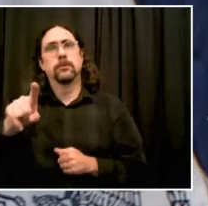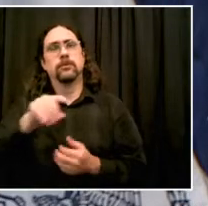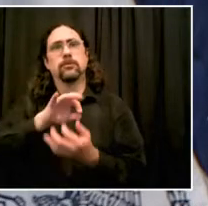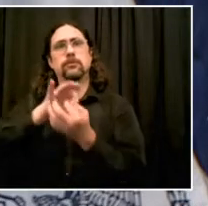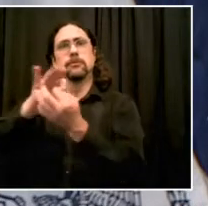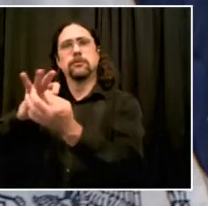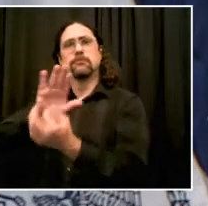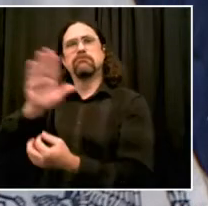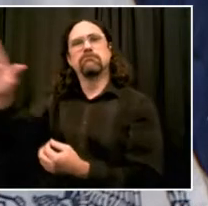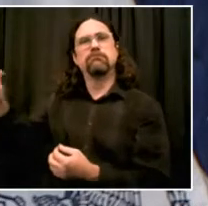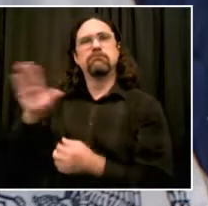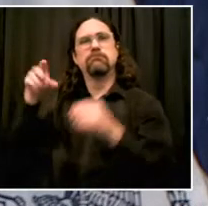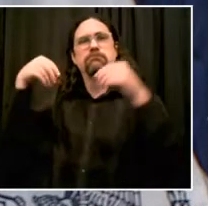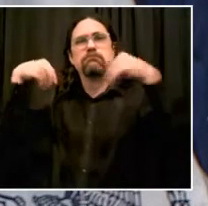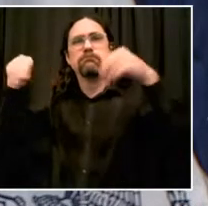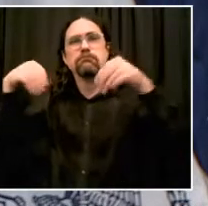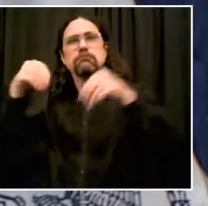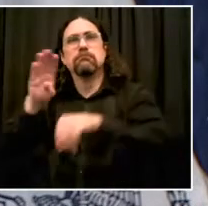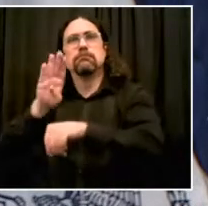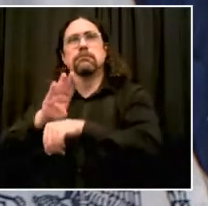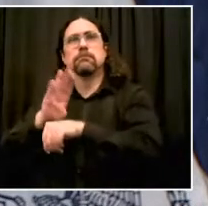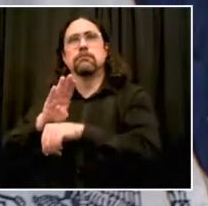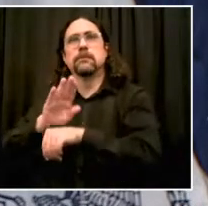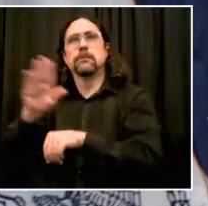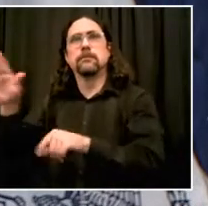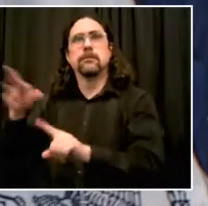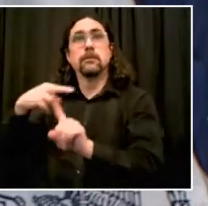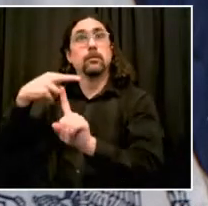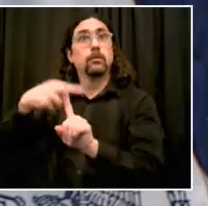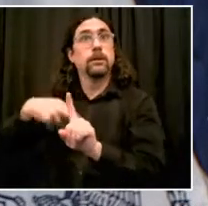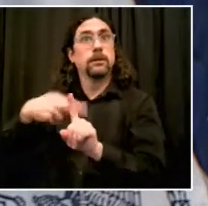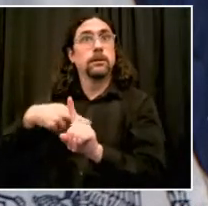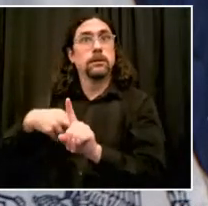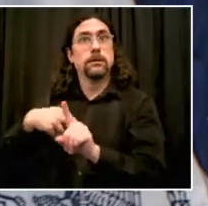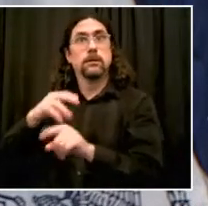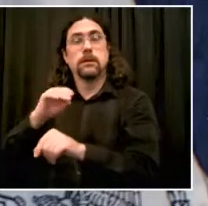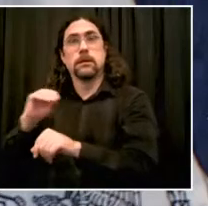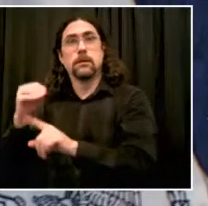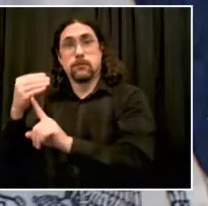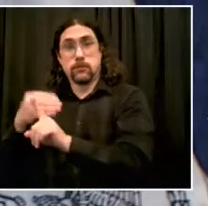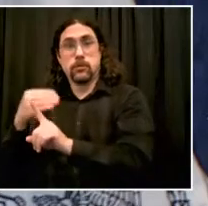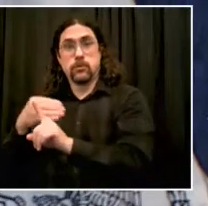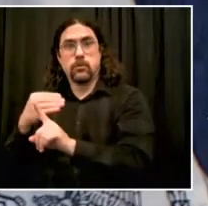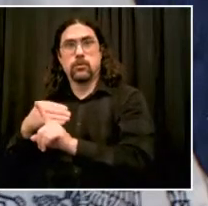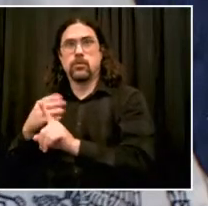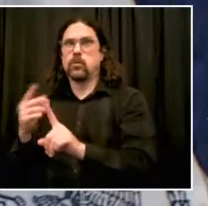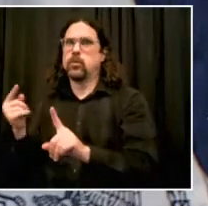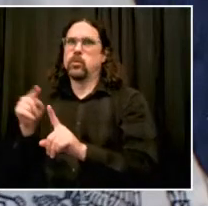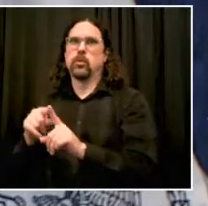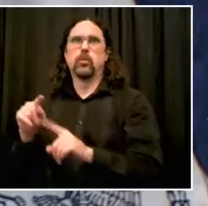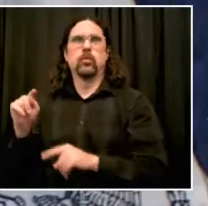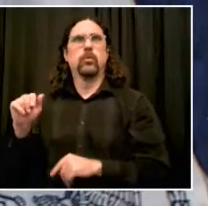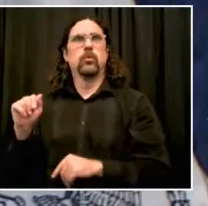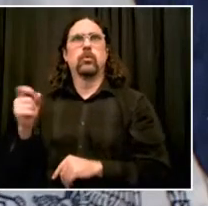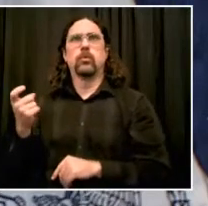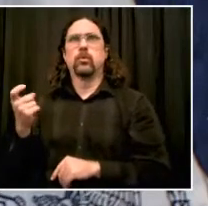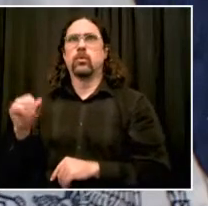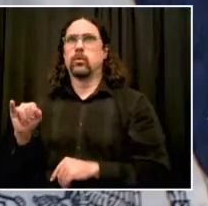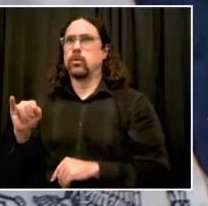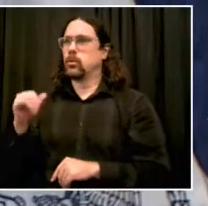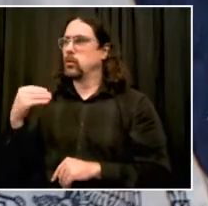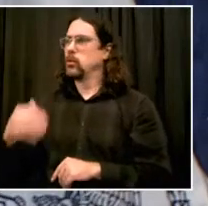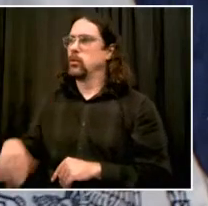taxi industry, how they can sustain? Yeah, look, there's so much we need to do to help taxi drivers and folks in the